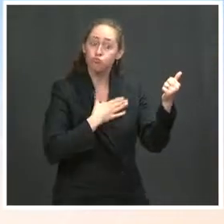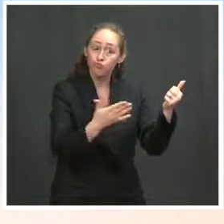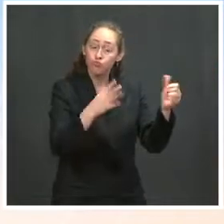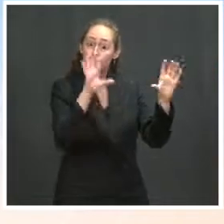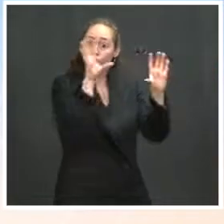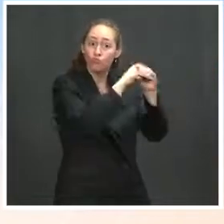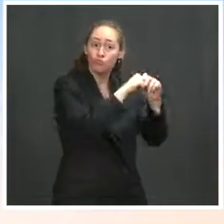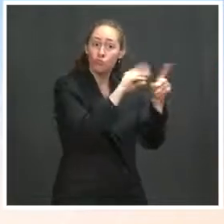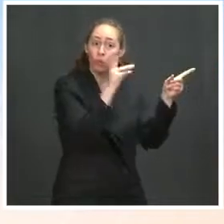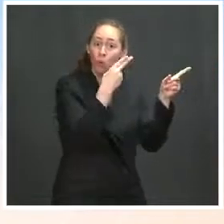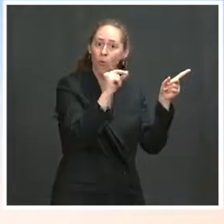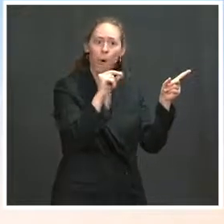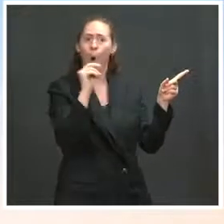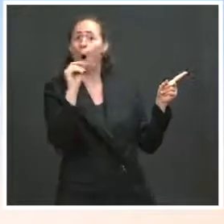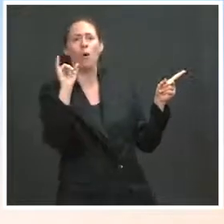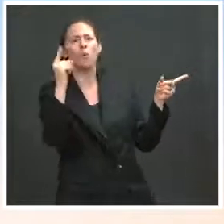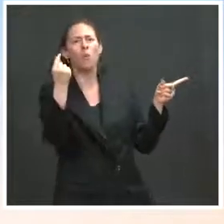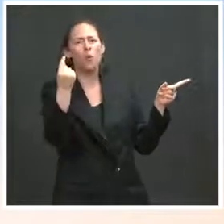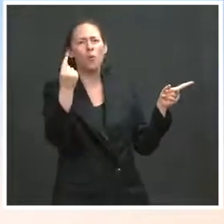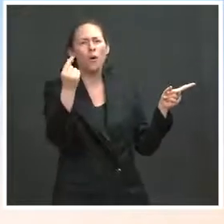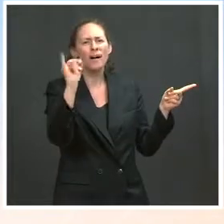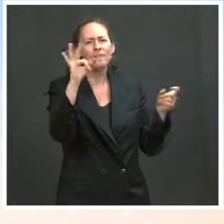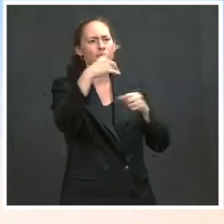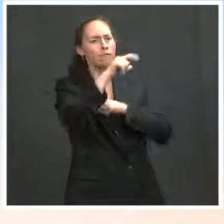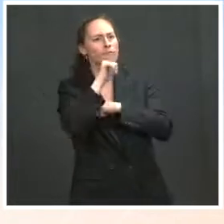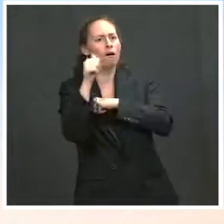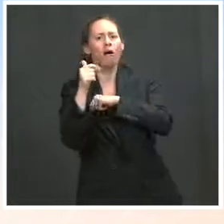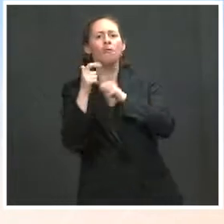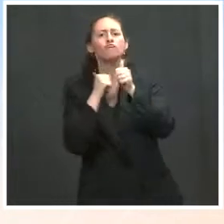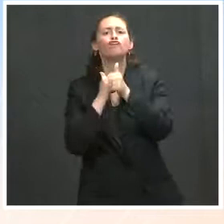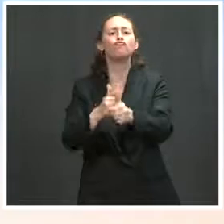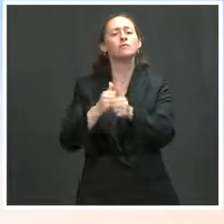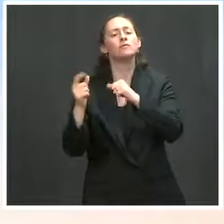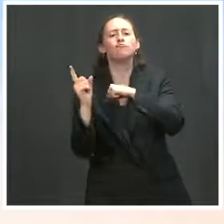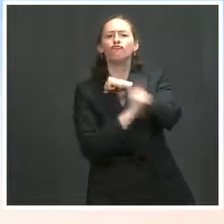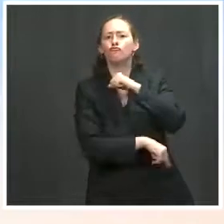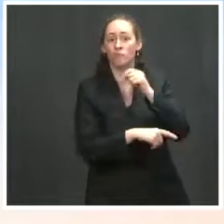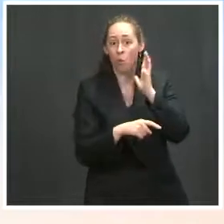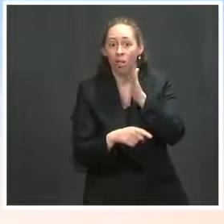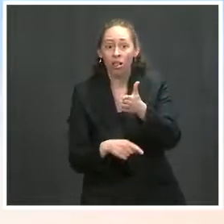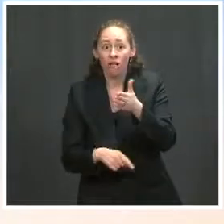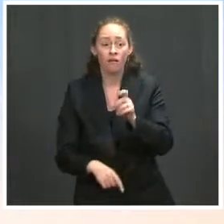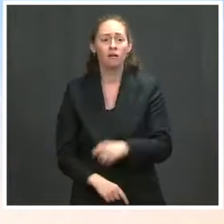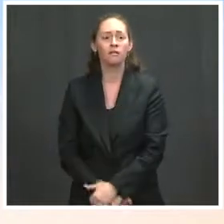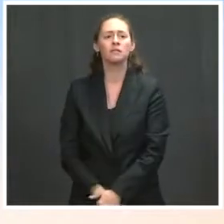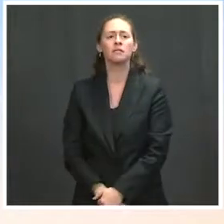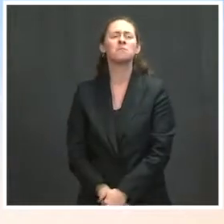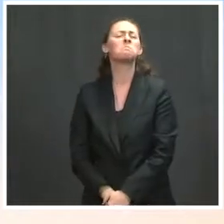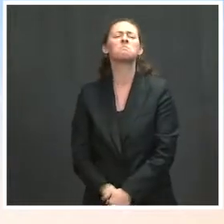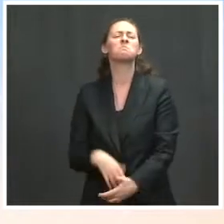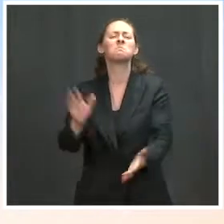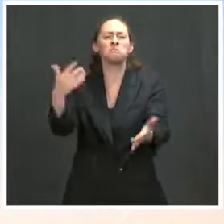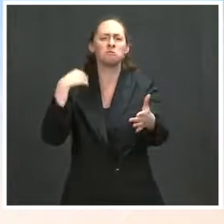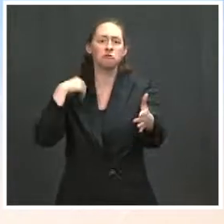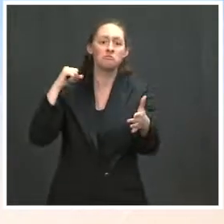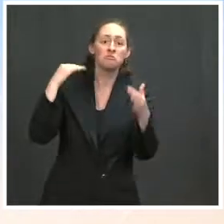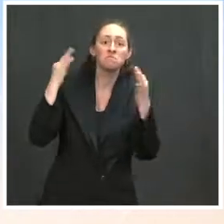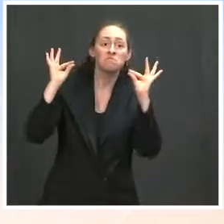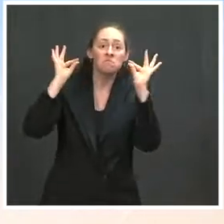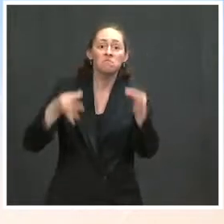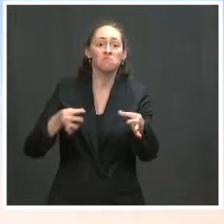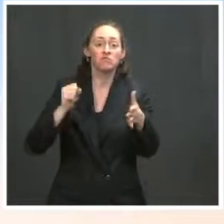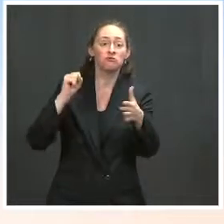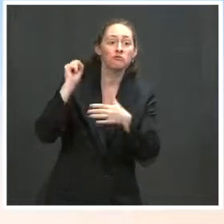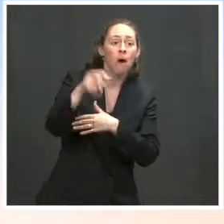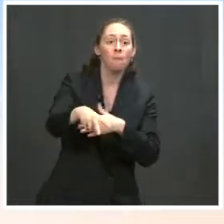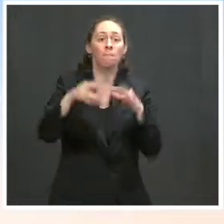not cooperate with investigations going forward? I'm not going to prejudge or make any pre-announcements at this